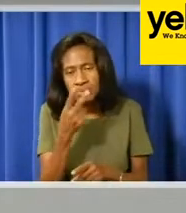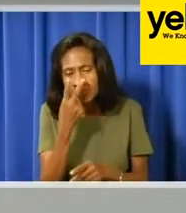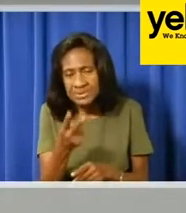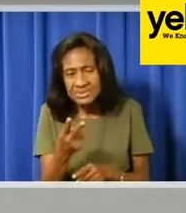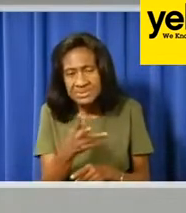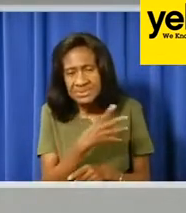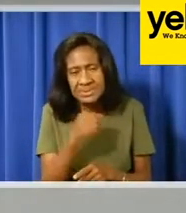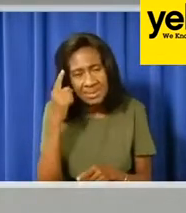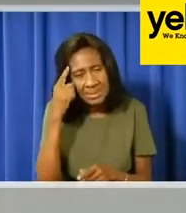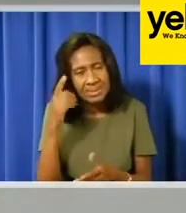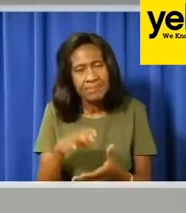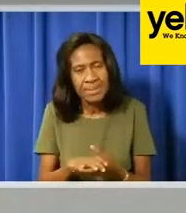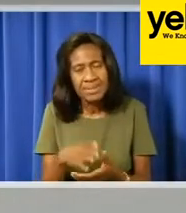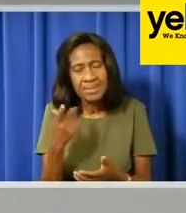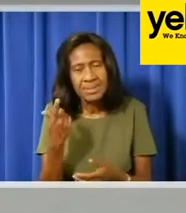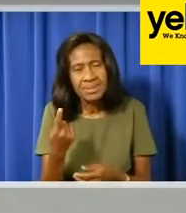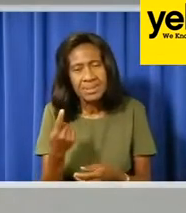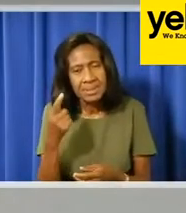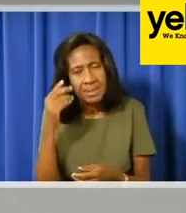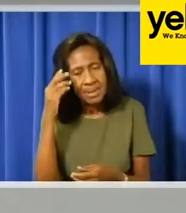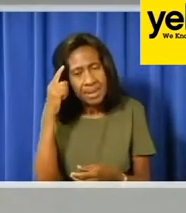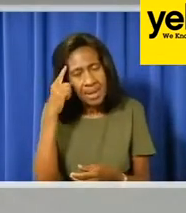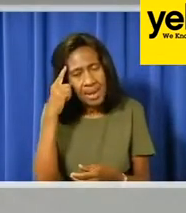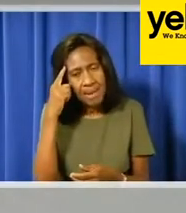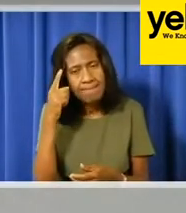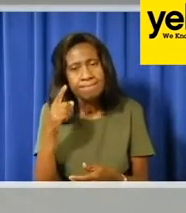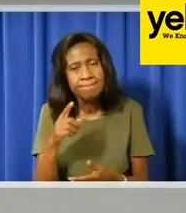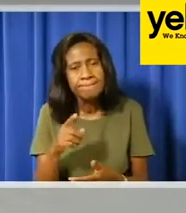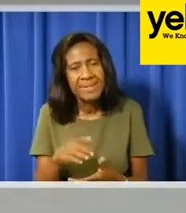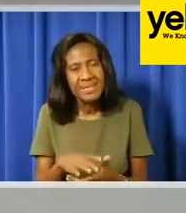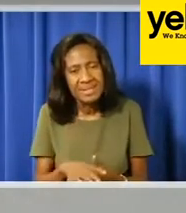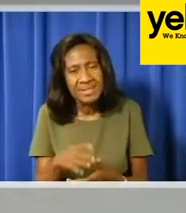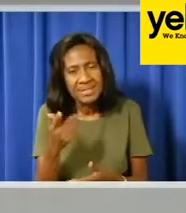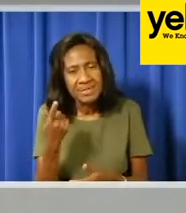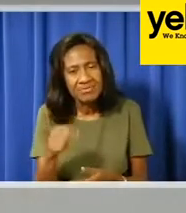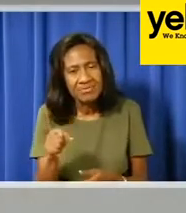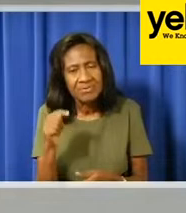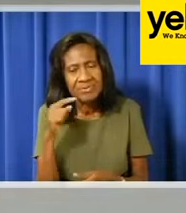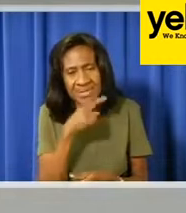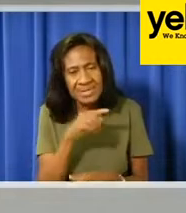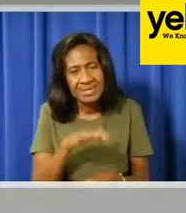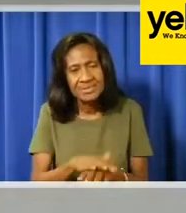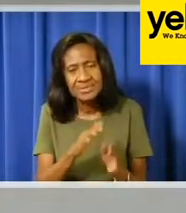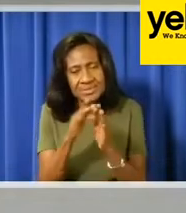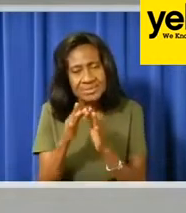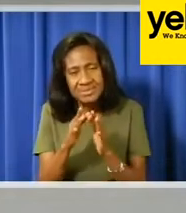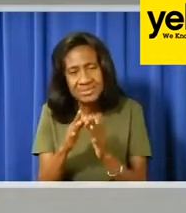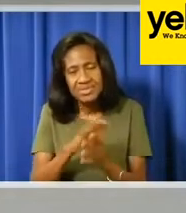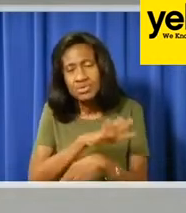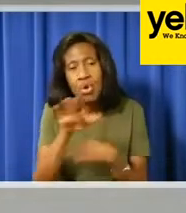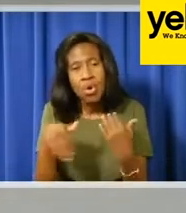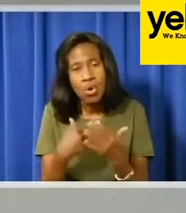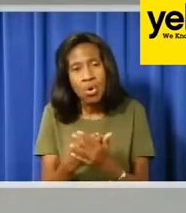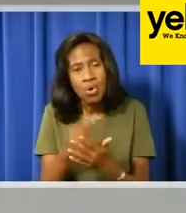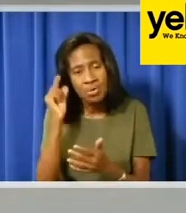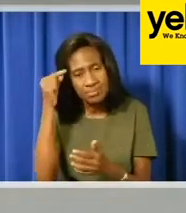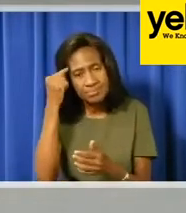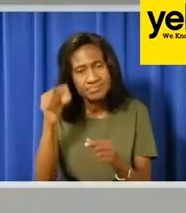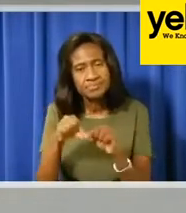So I feel we are, we're going, I'm sure all of my colleagues will be doing the same. We'll be engaging